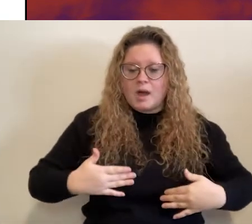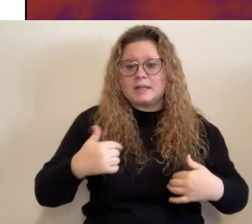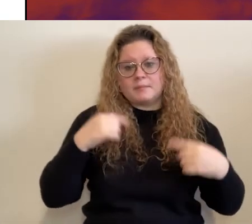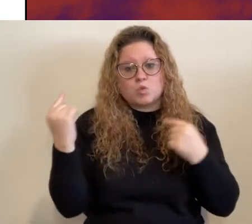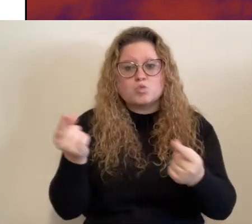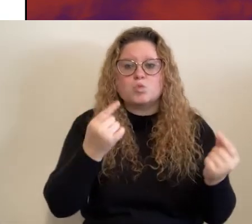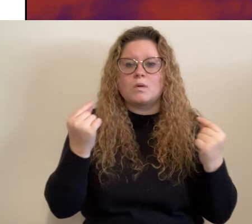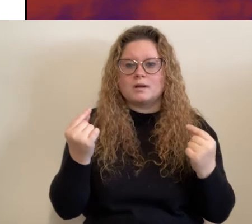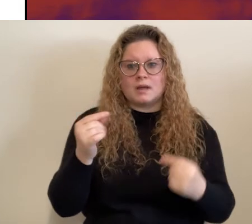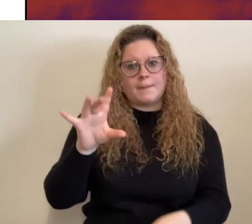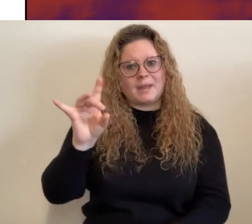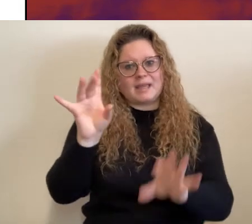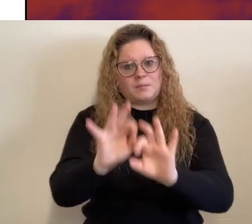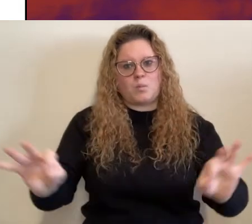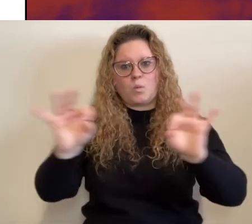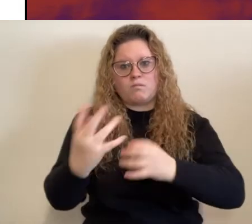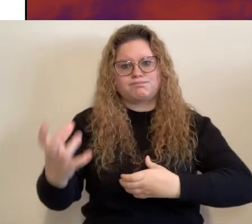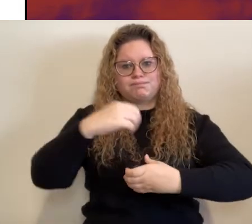space. And